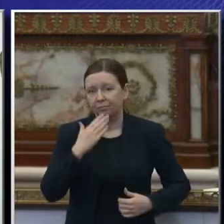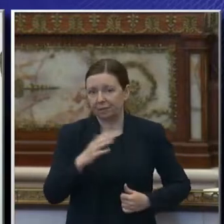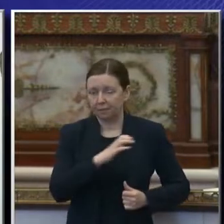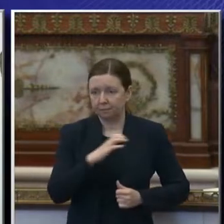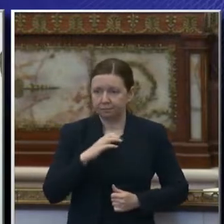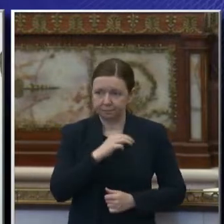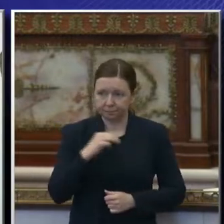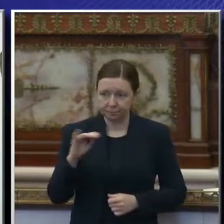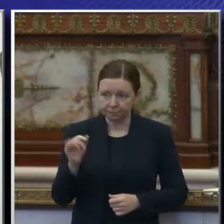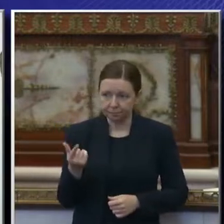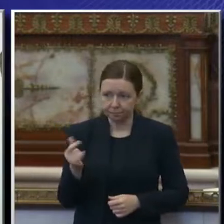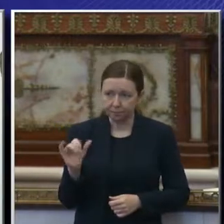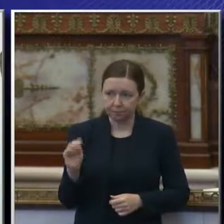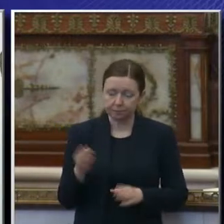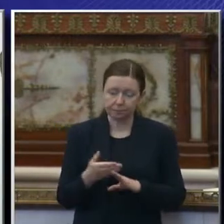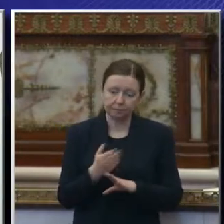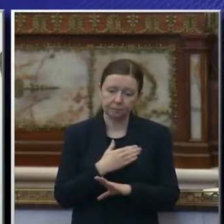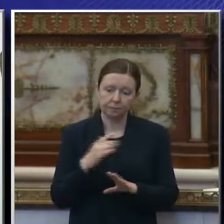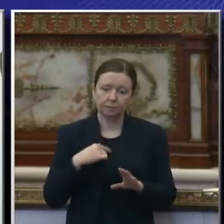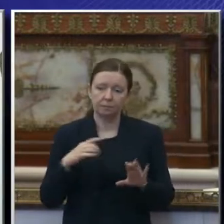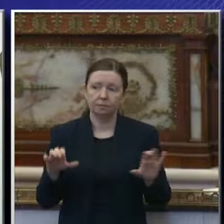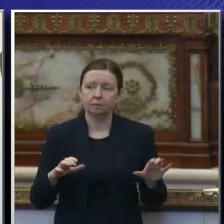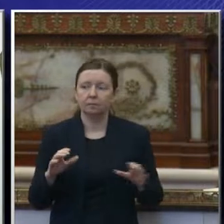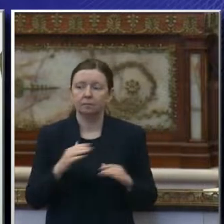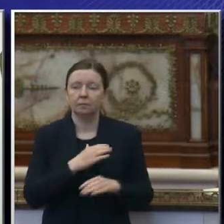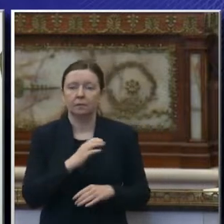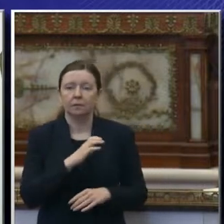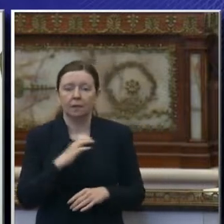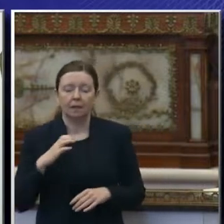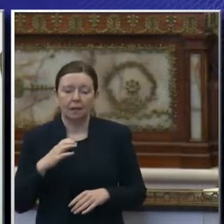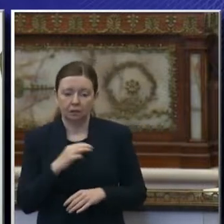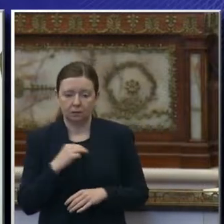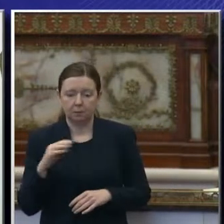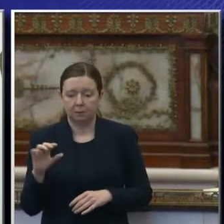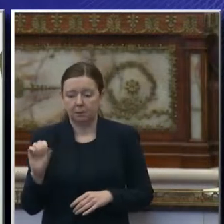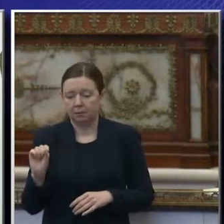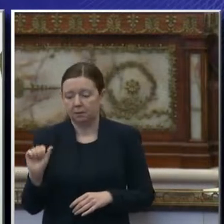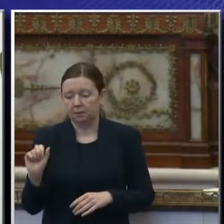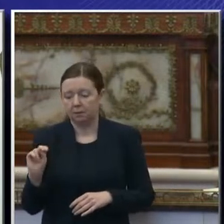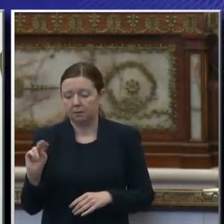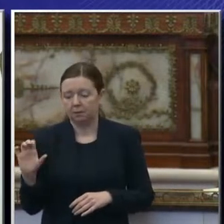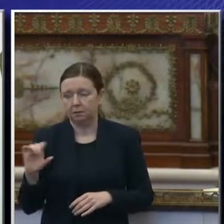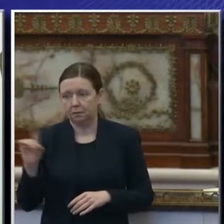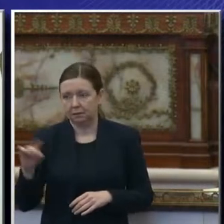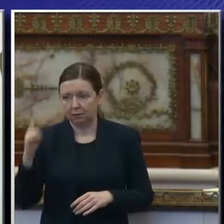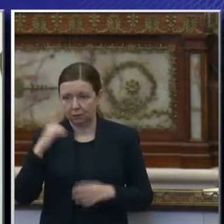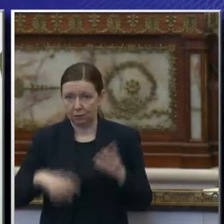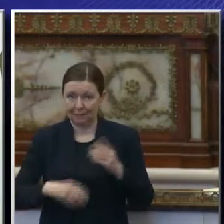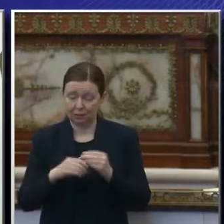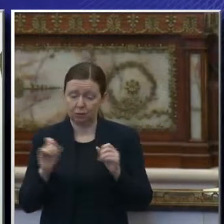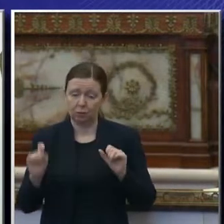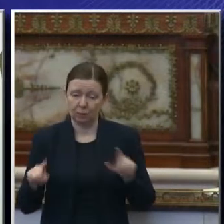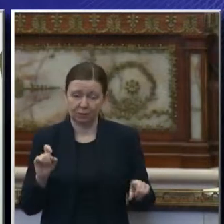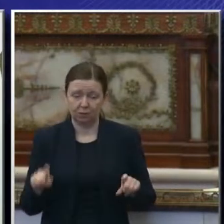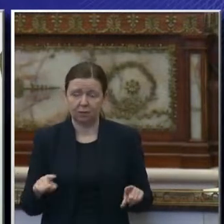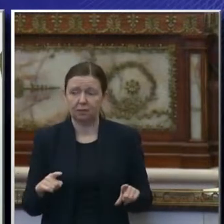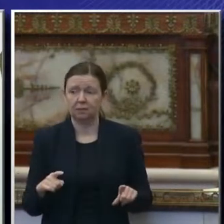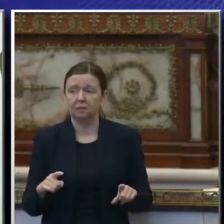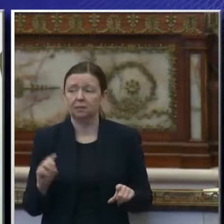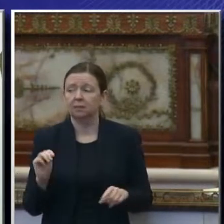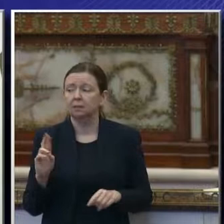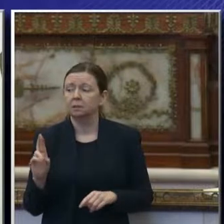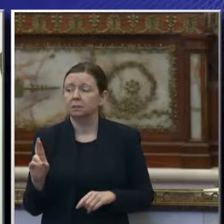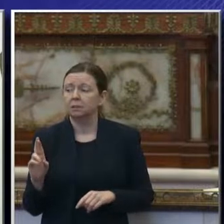Gim. Actually, before I go to Councilmember Sanchez for additional question,